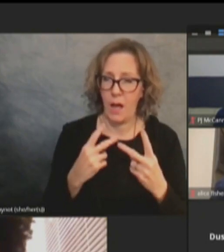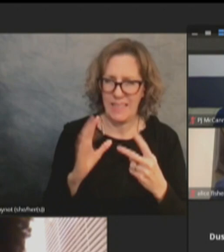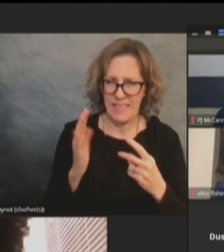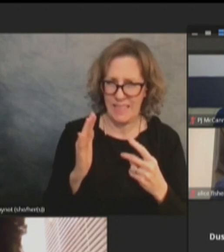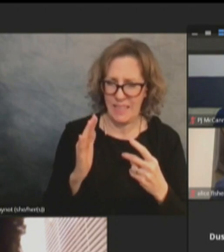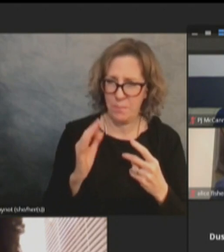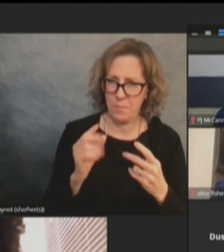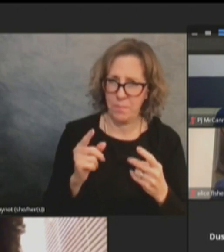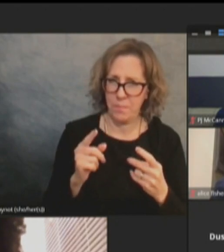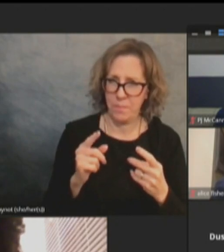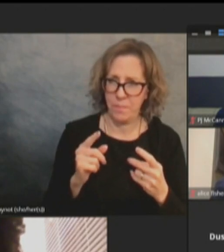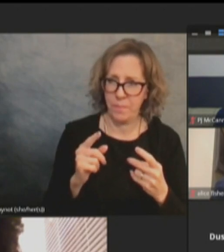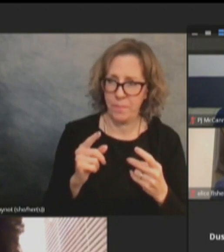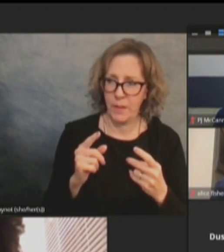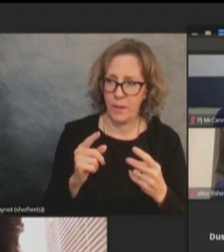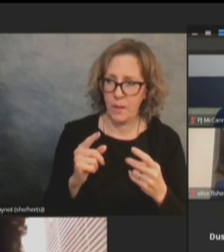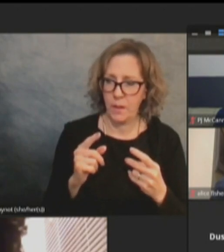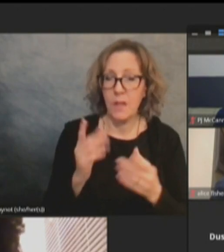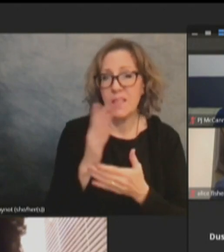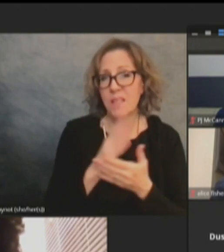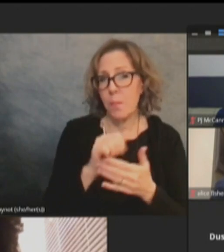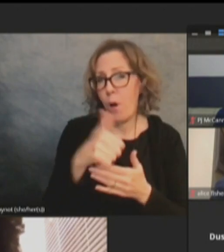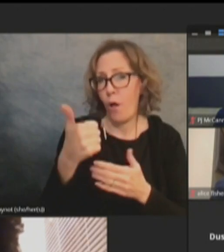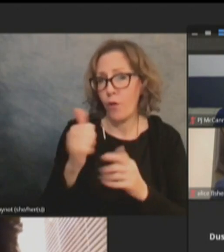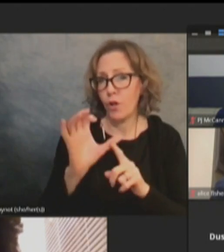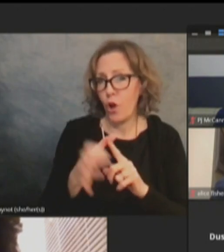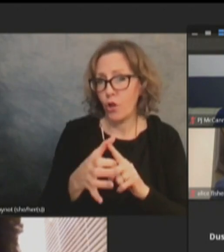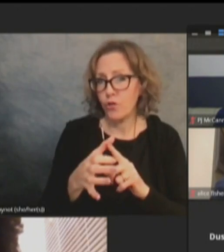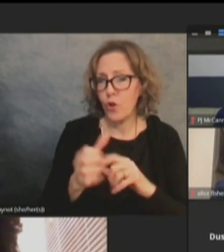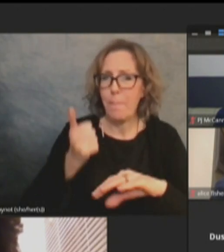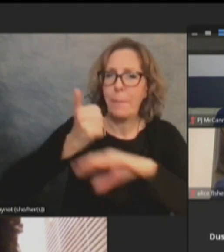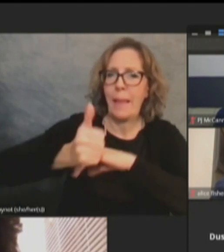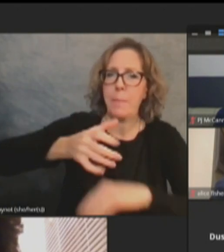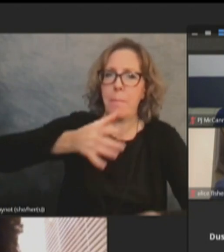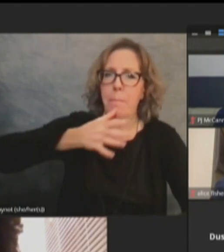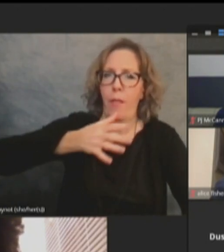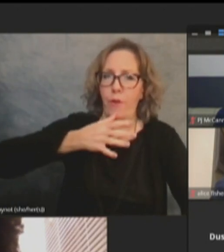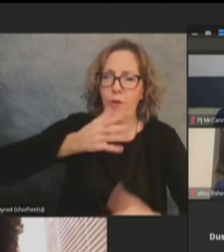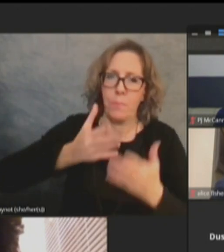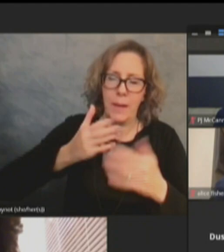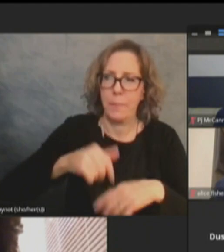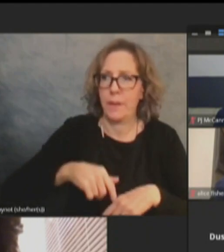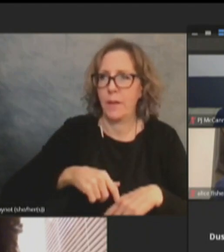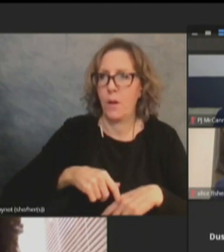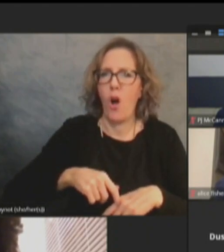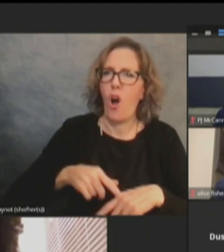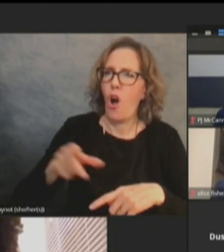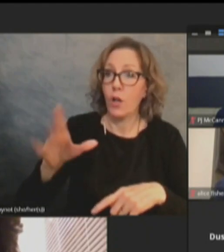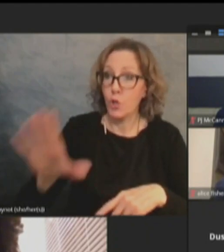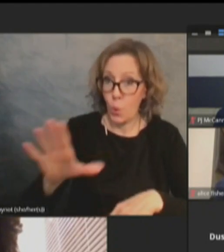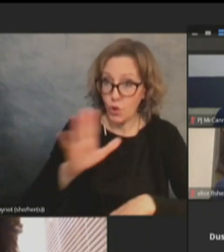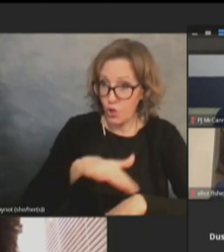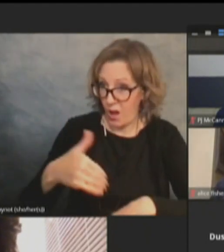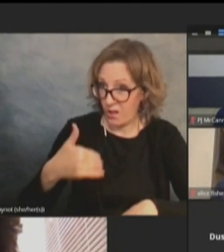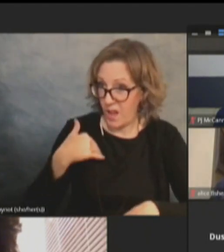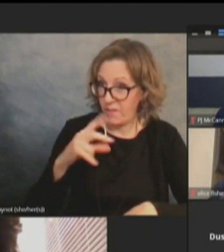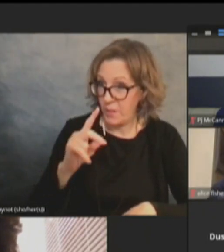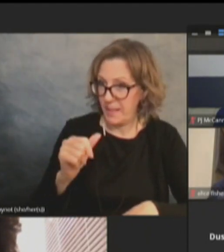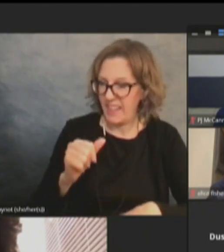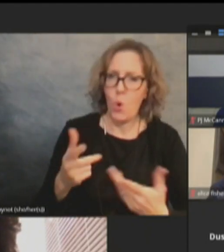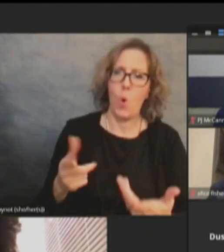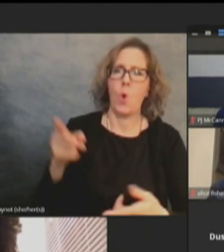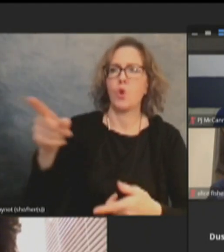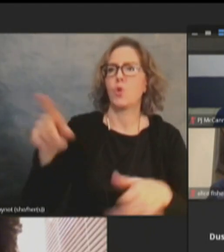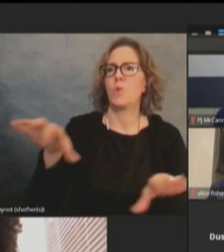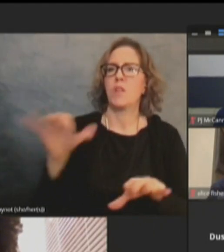it's blaming the mother for a child who might have a disability, or you know, kind of a shame of being out in